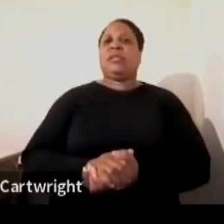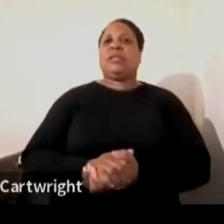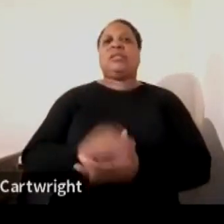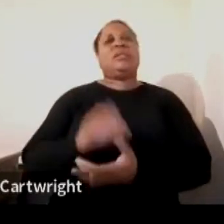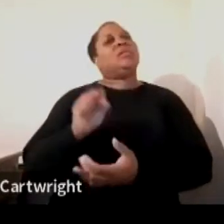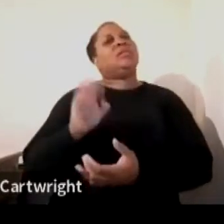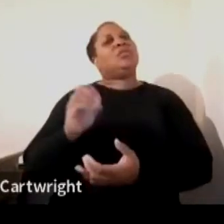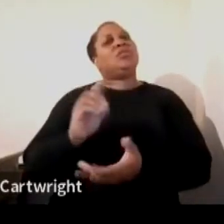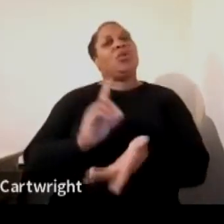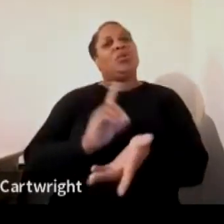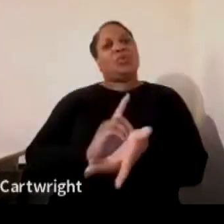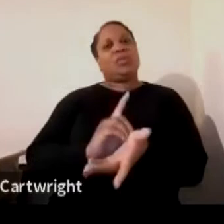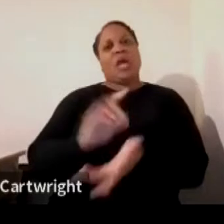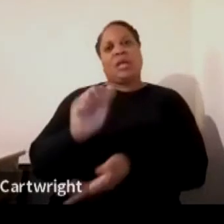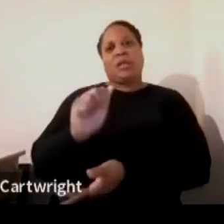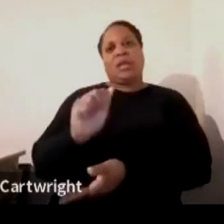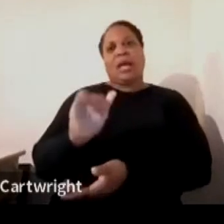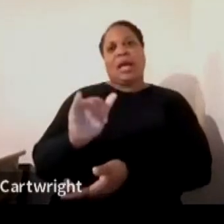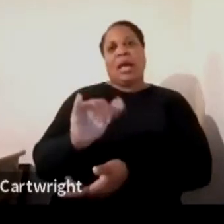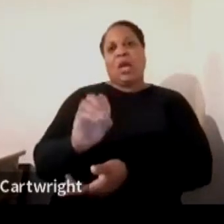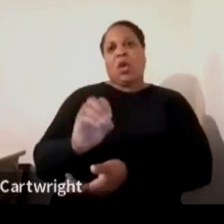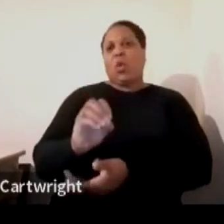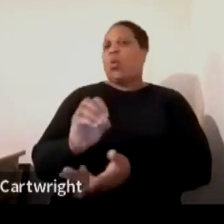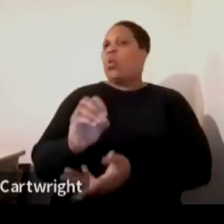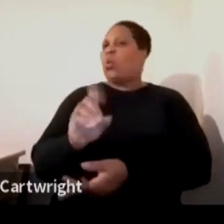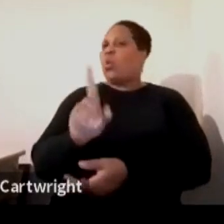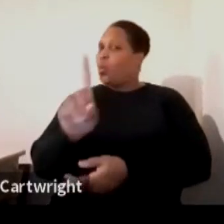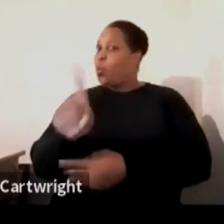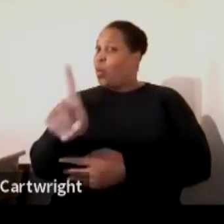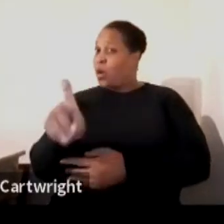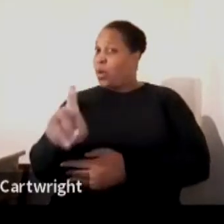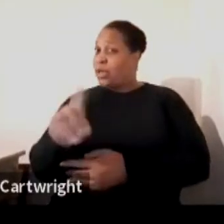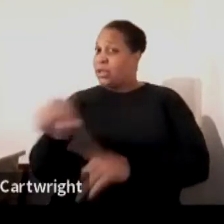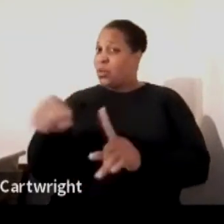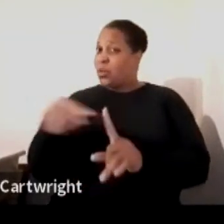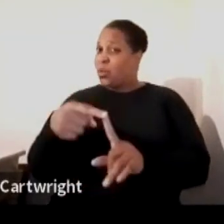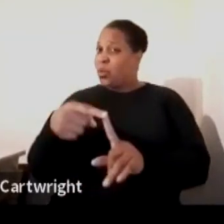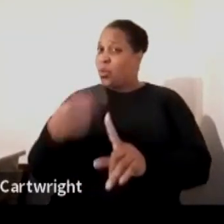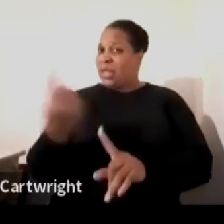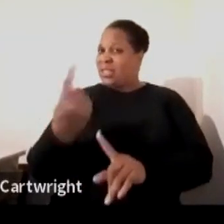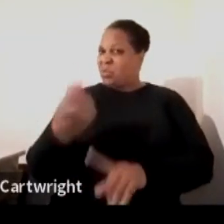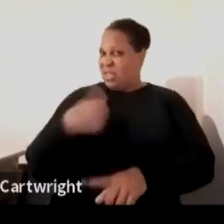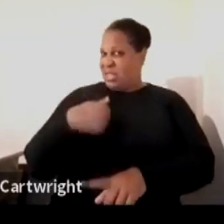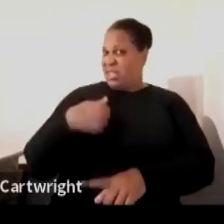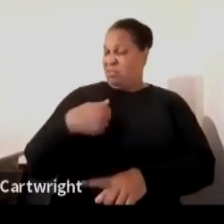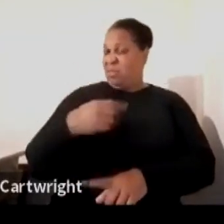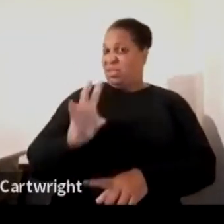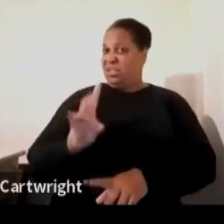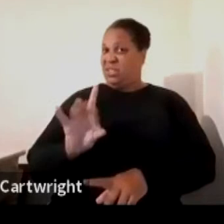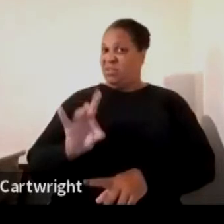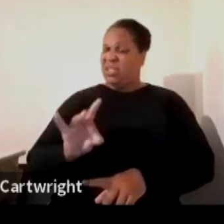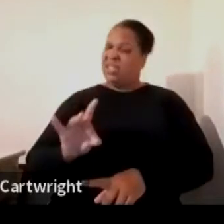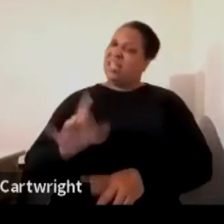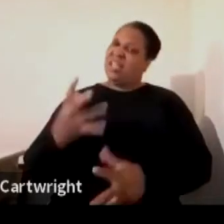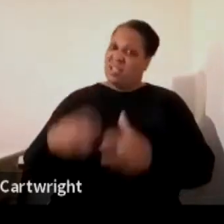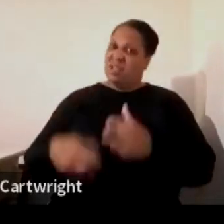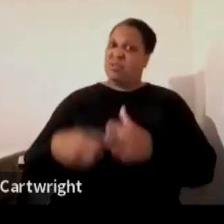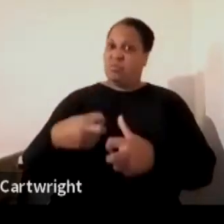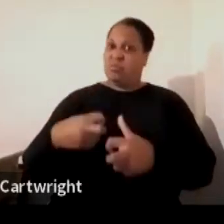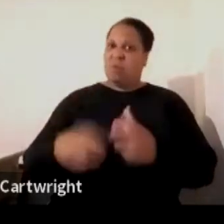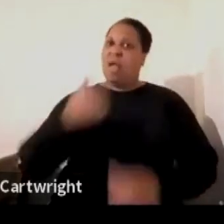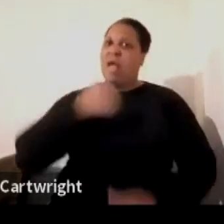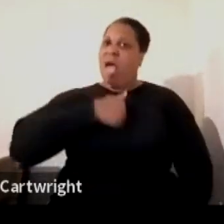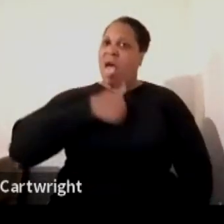Dr. Ayo, one question. When can someone like myself, 78, with problems such as